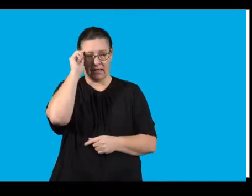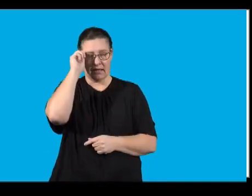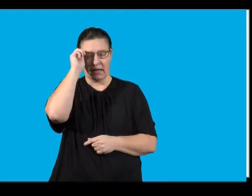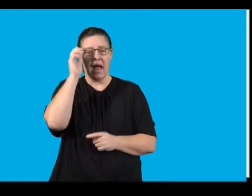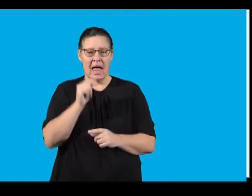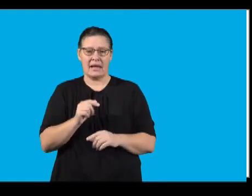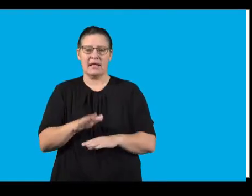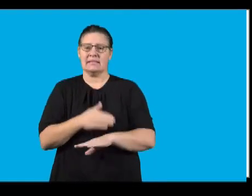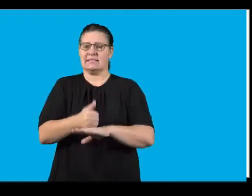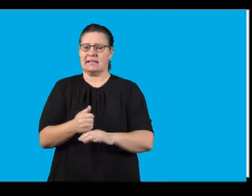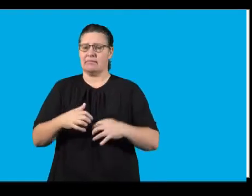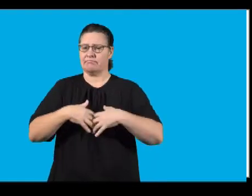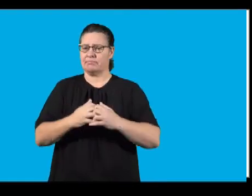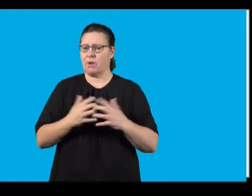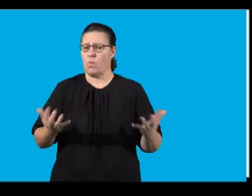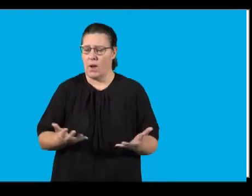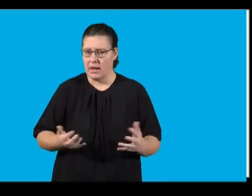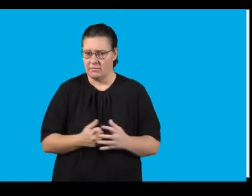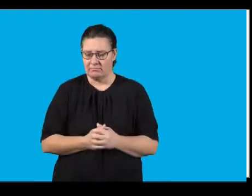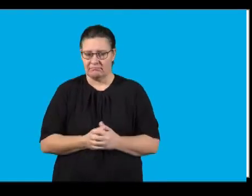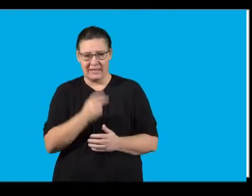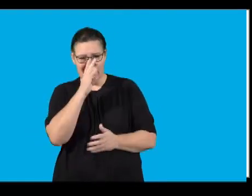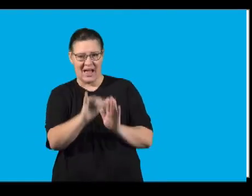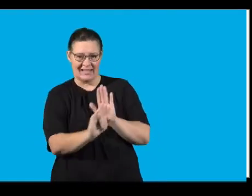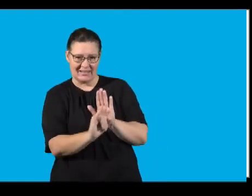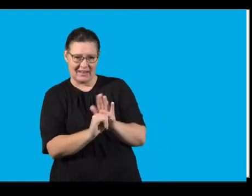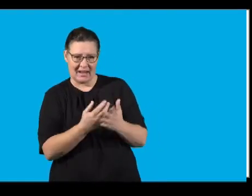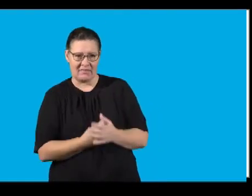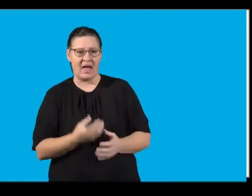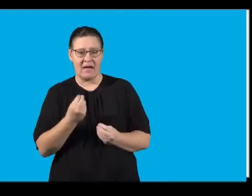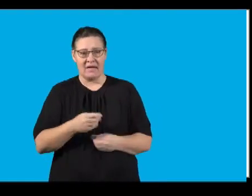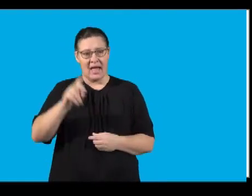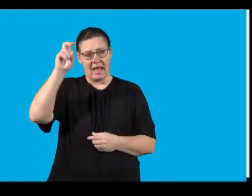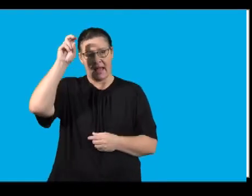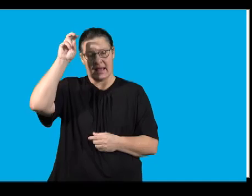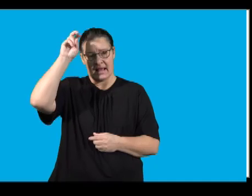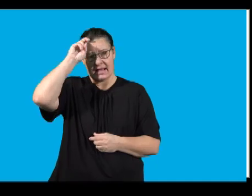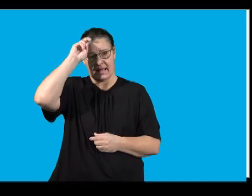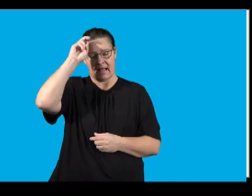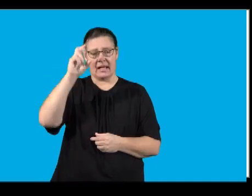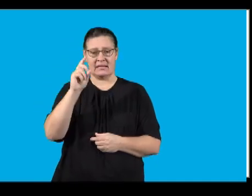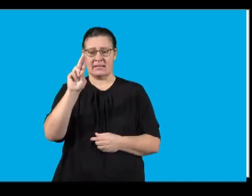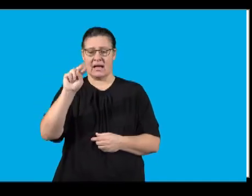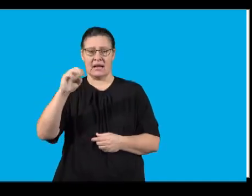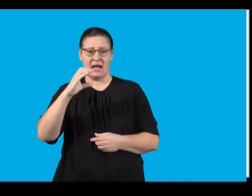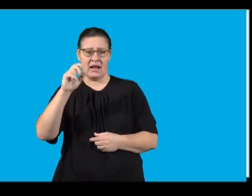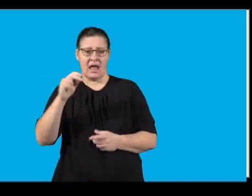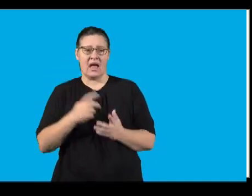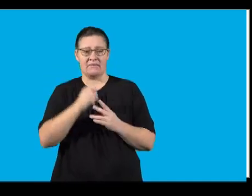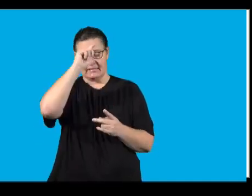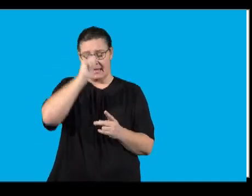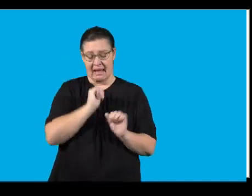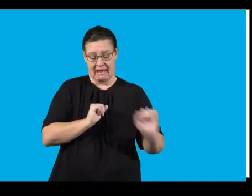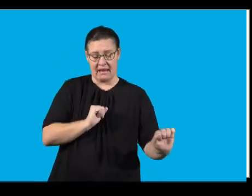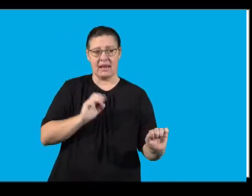at characters and setting in this little slide. So let's see if we can identify them. We have King Duncan, and these